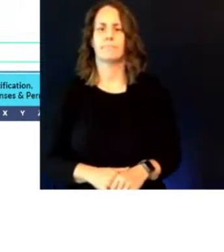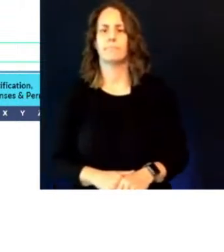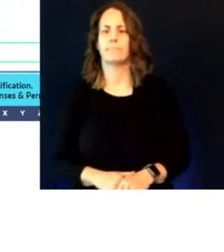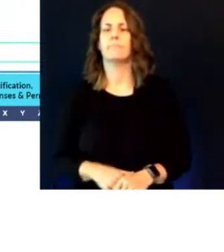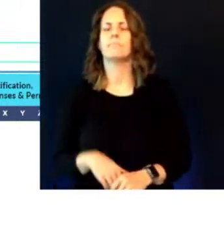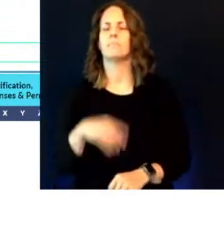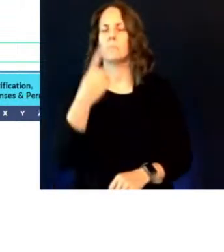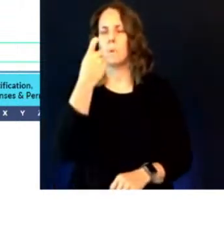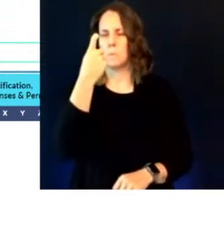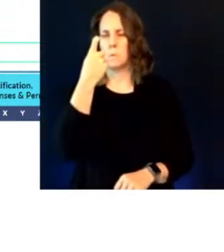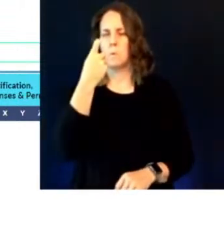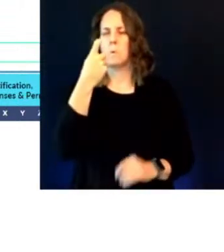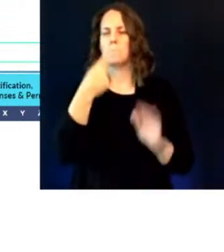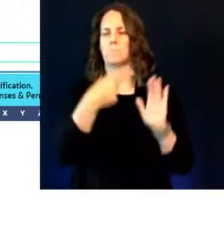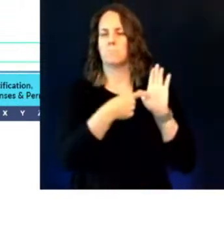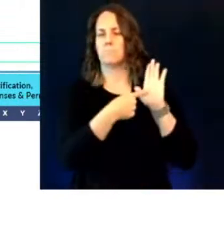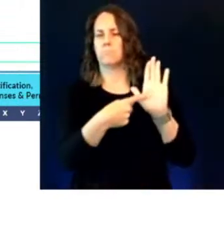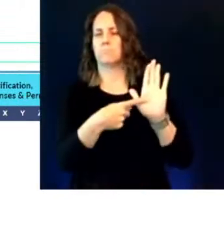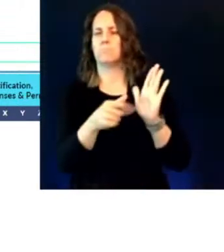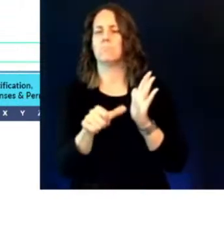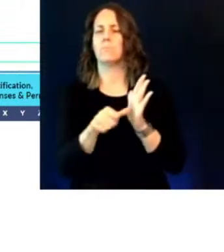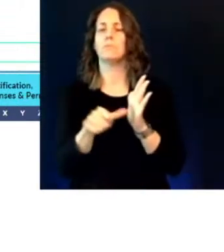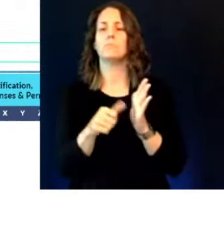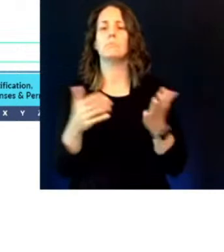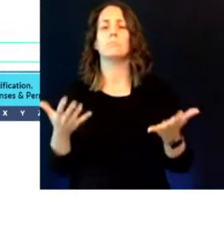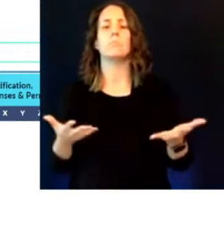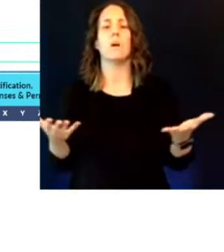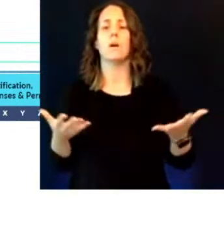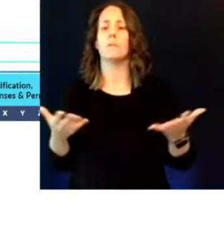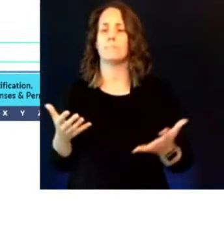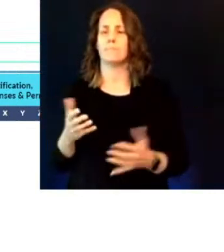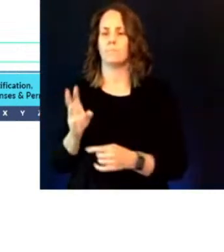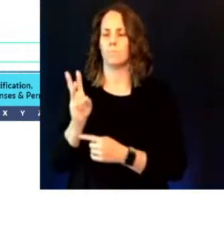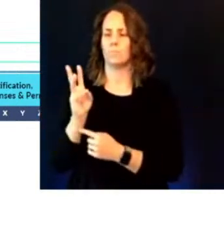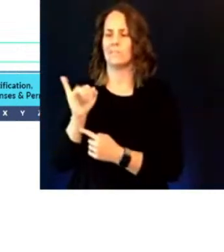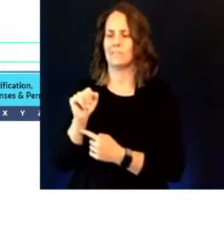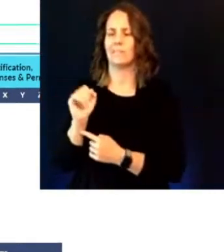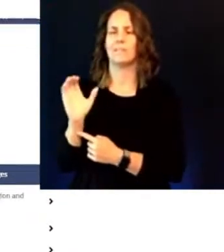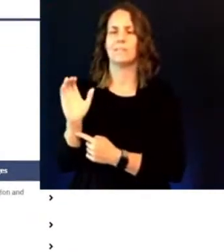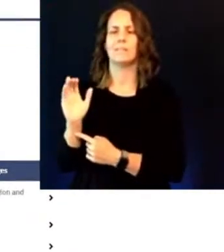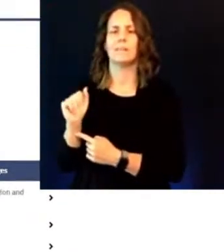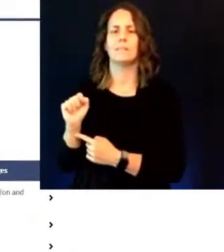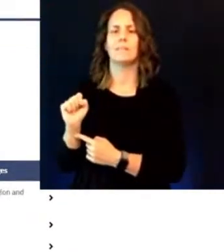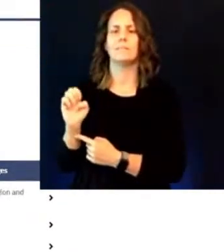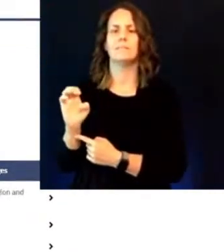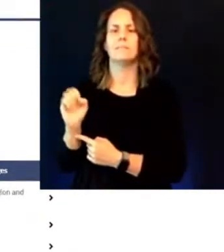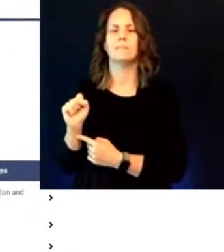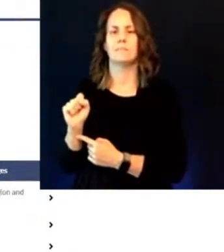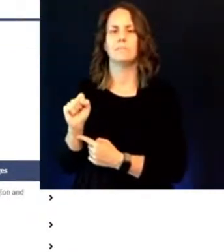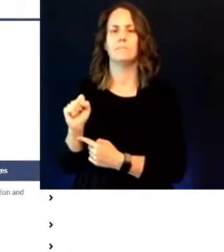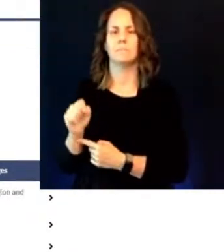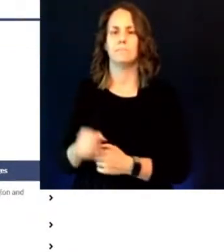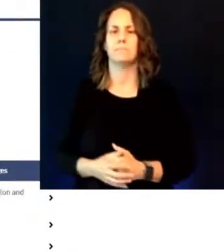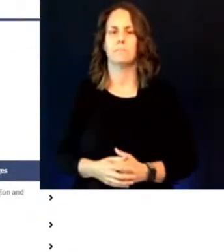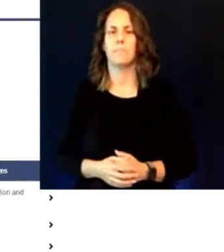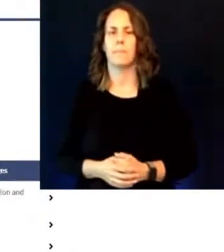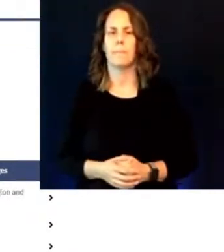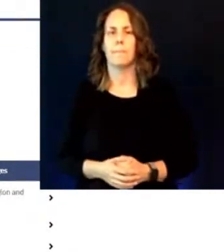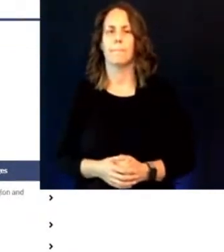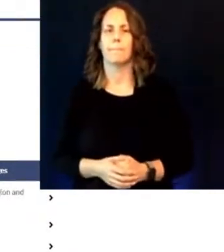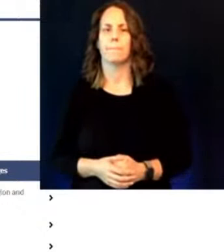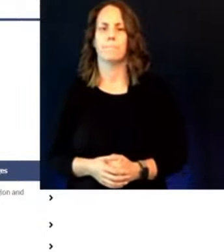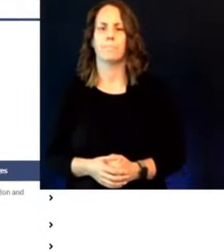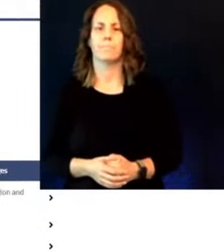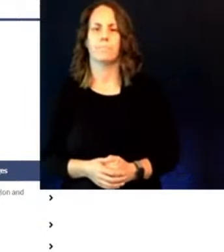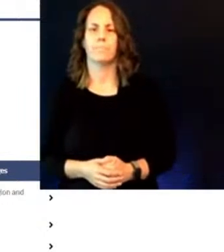to allow users to zoom in on specific segments of data to get a clearer picture. And here we're on the COVID-19 cases page. So